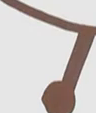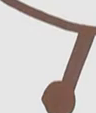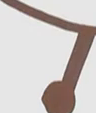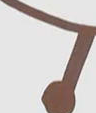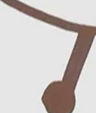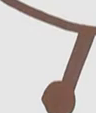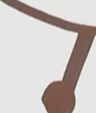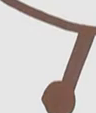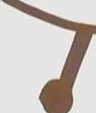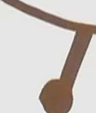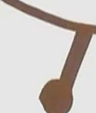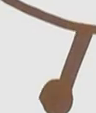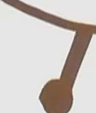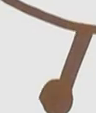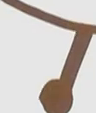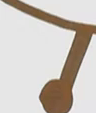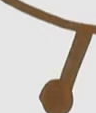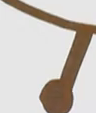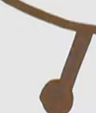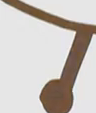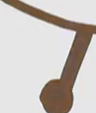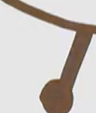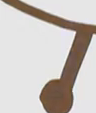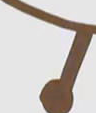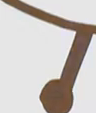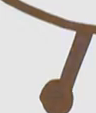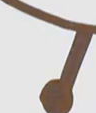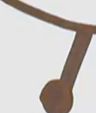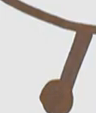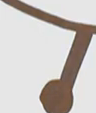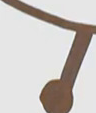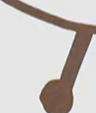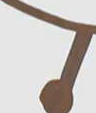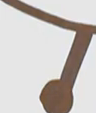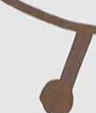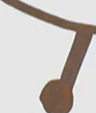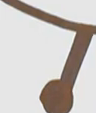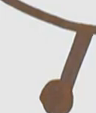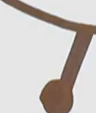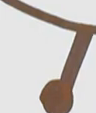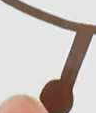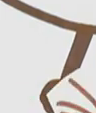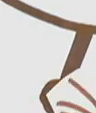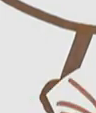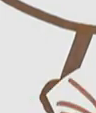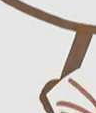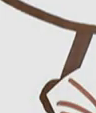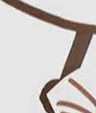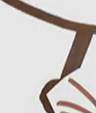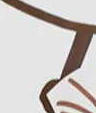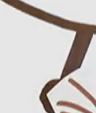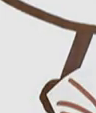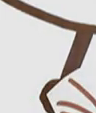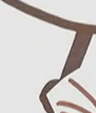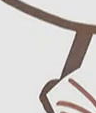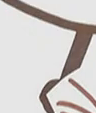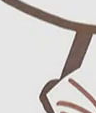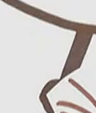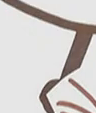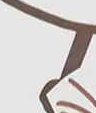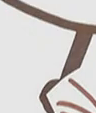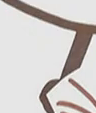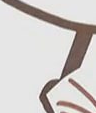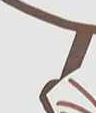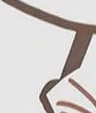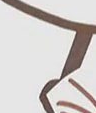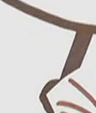same time exploring both. So by timing how long a mouse spends exploring the new object compared to the one it's familiar with, we can measure whether